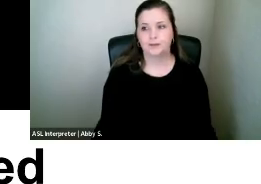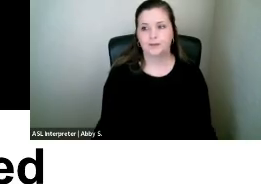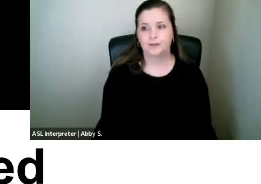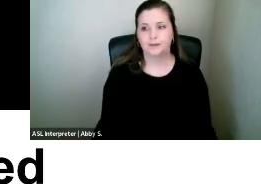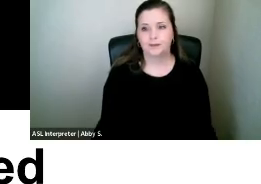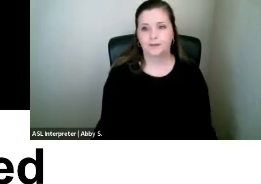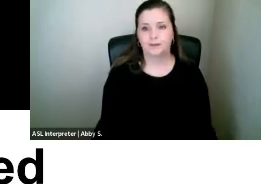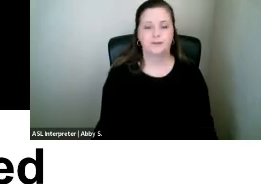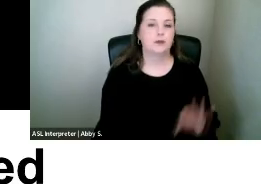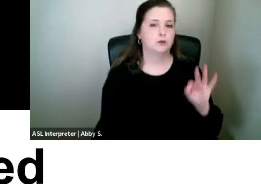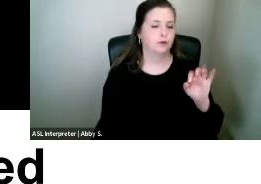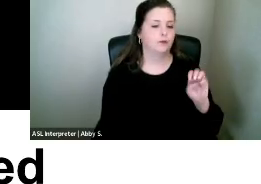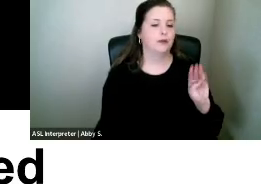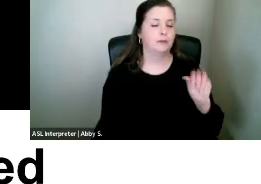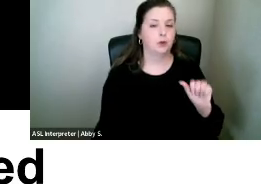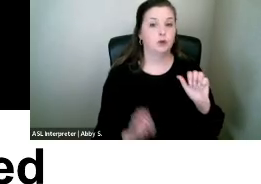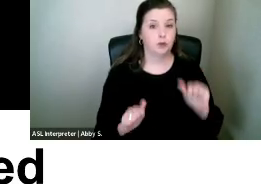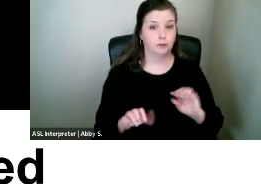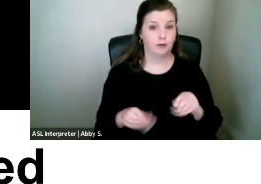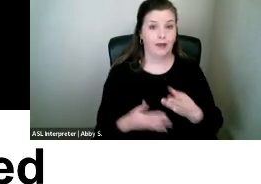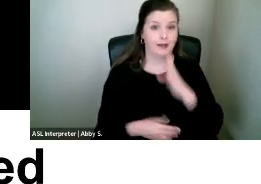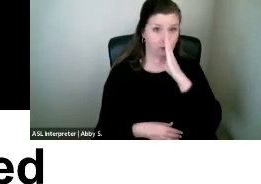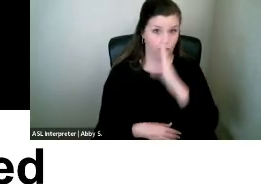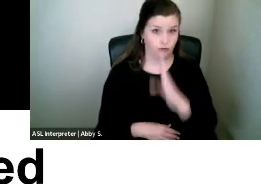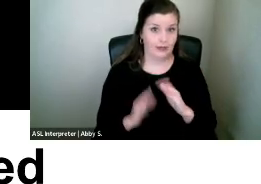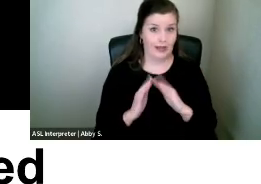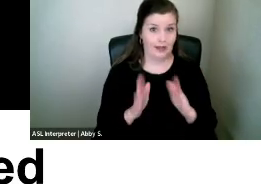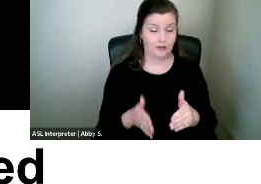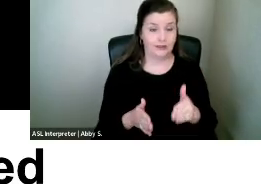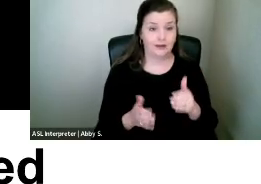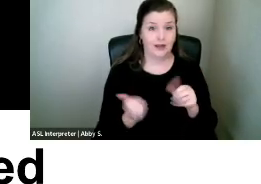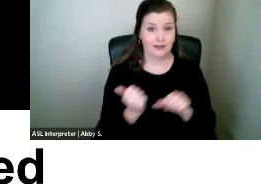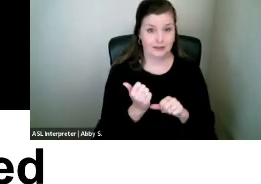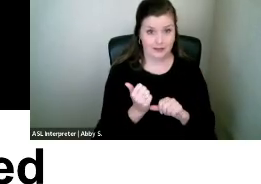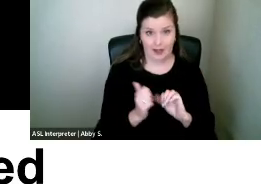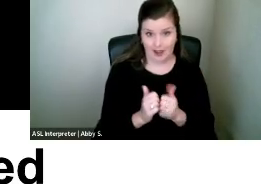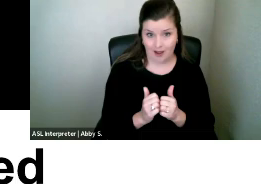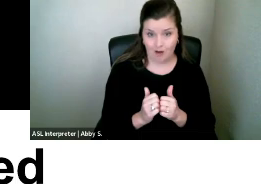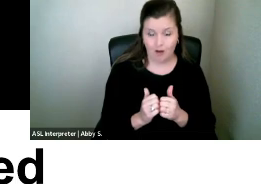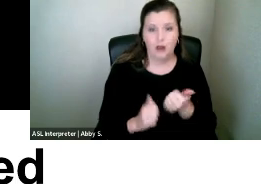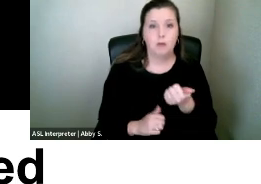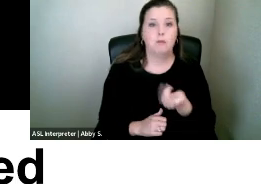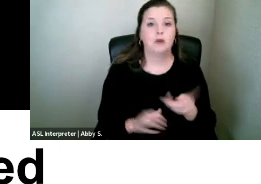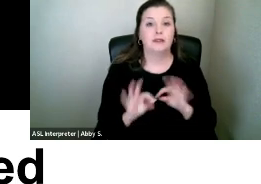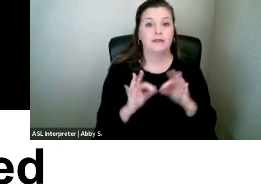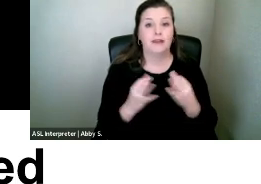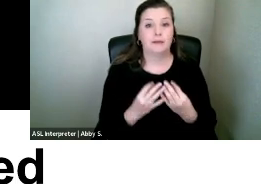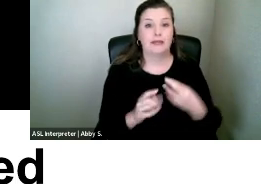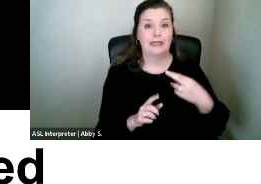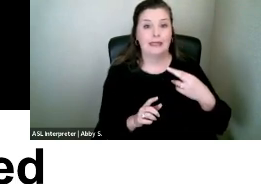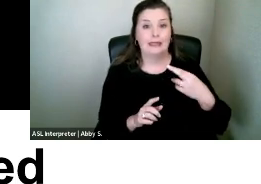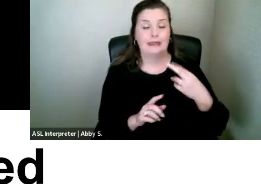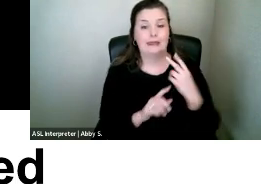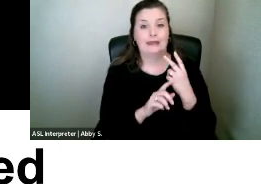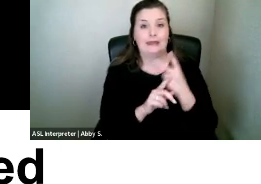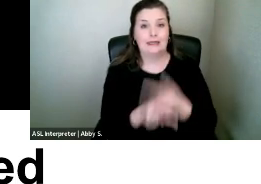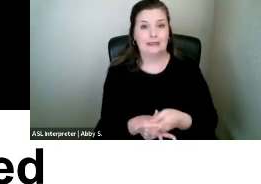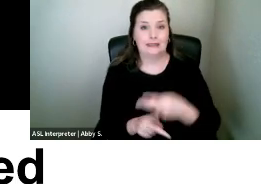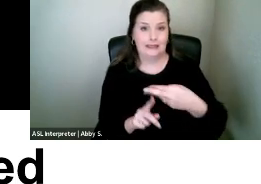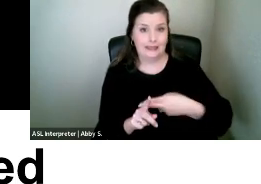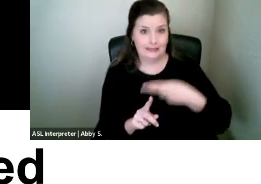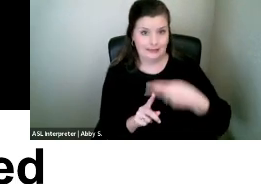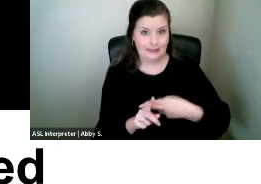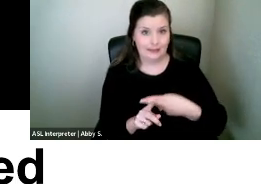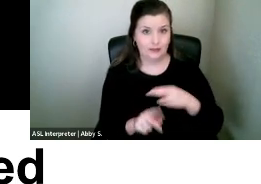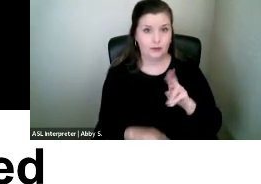direct housing assistance through leasing, multifamily leasing units, so leasing out